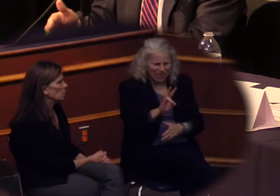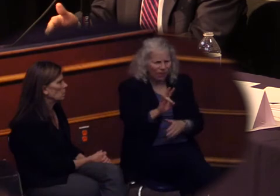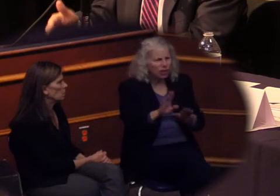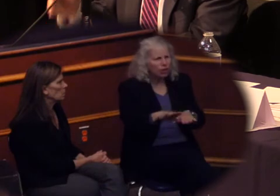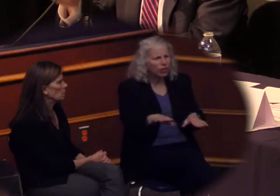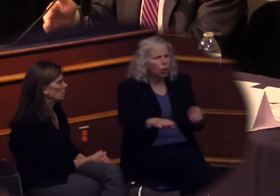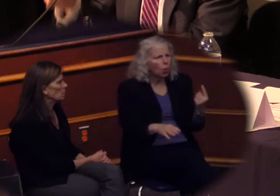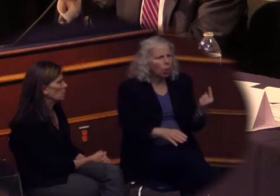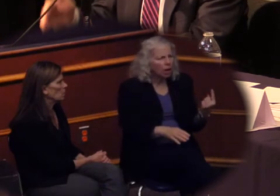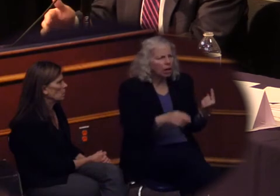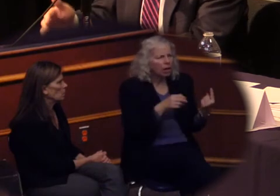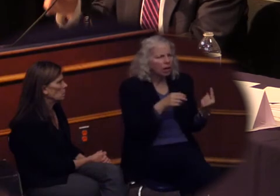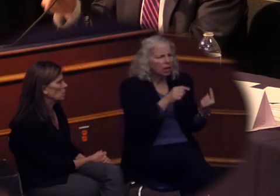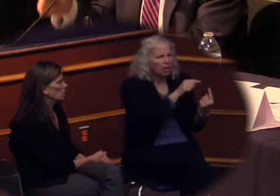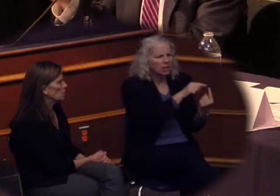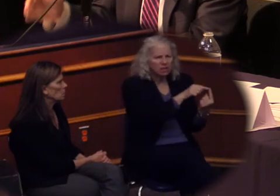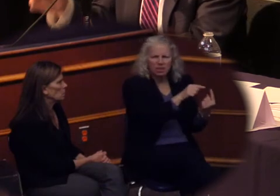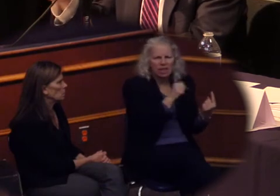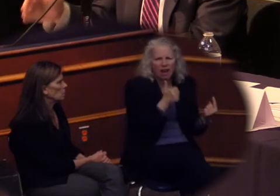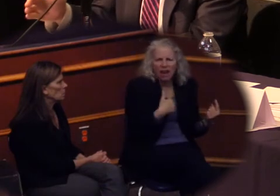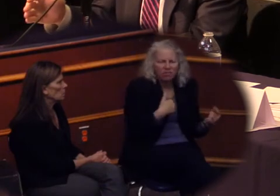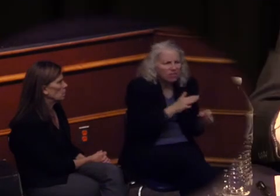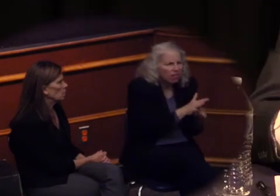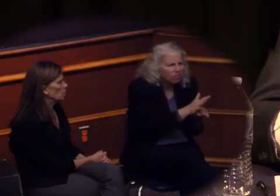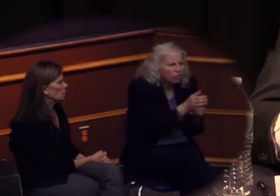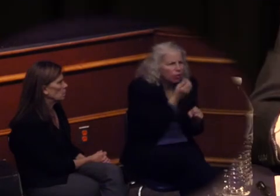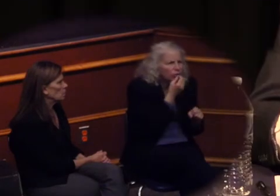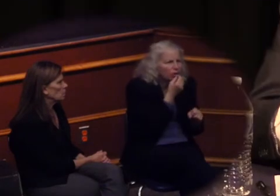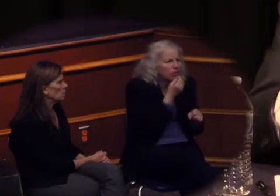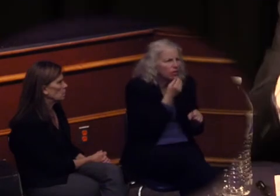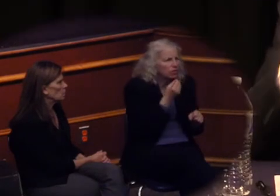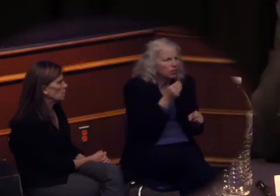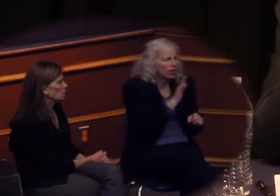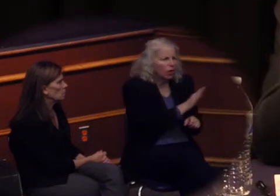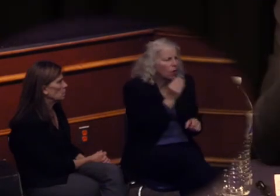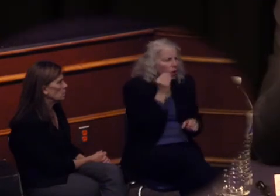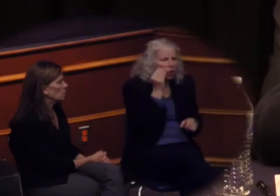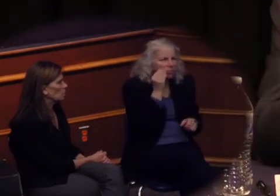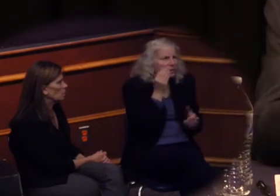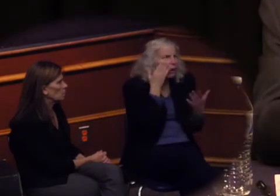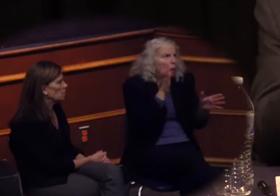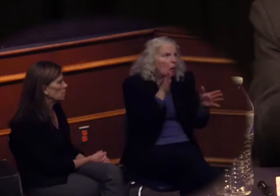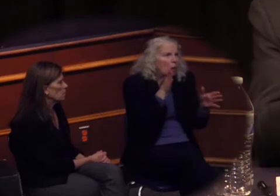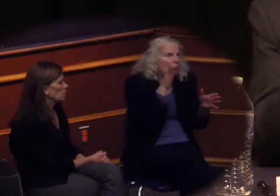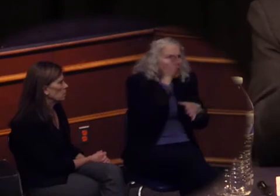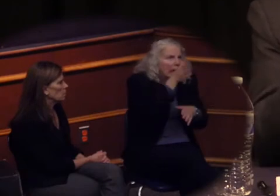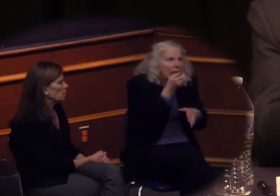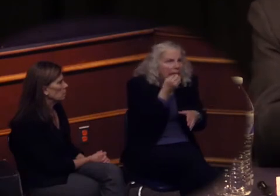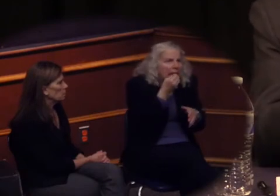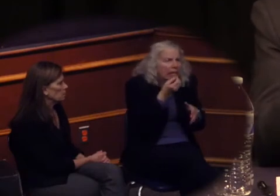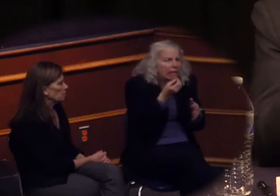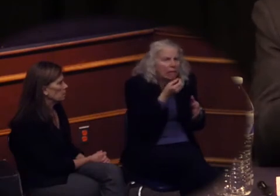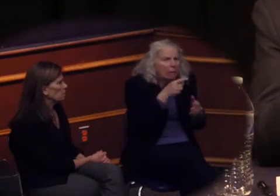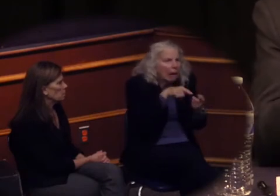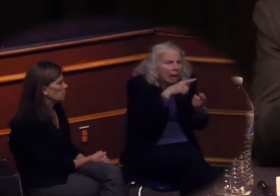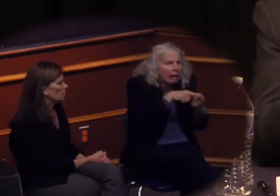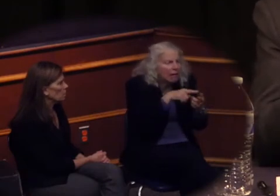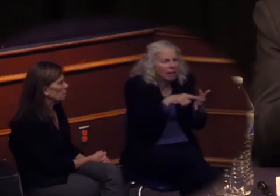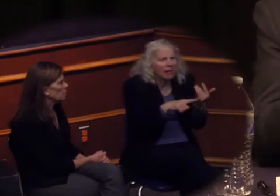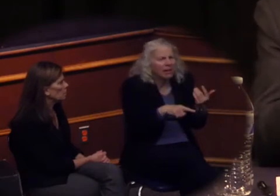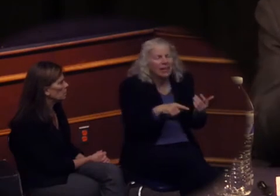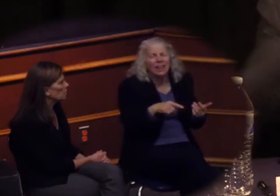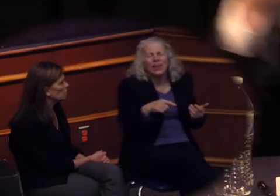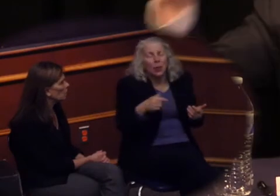are living in food insecure homes. This isn't a problem about our having enough food.